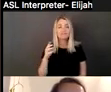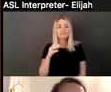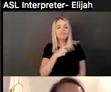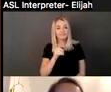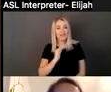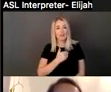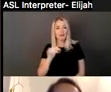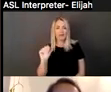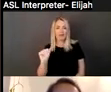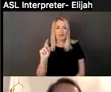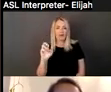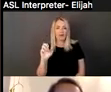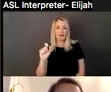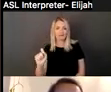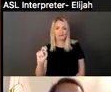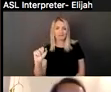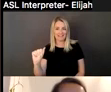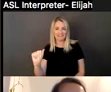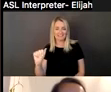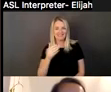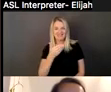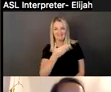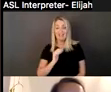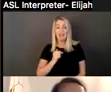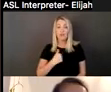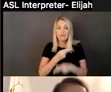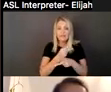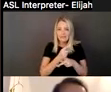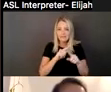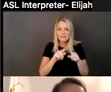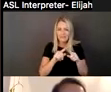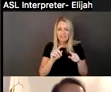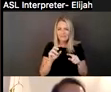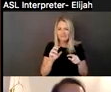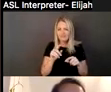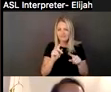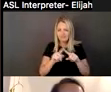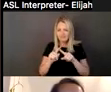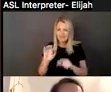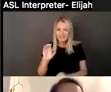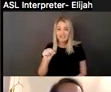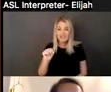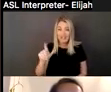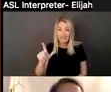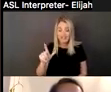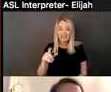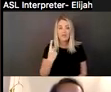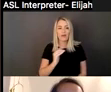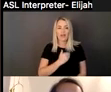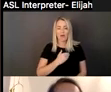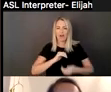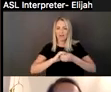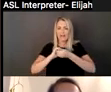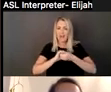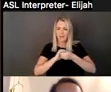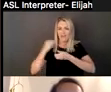arena. So that's a place where we keep a few different channels, including one on our collaborative lineages and